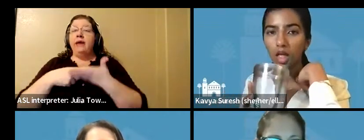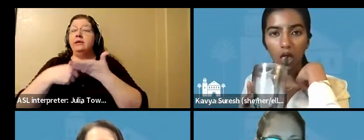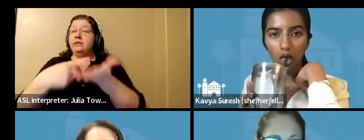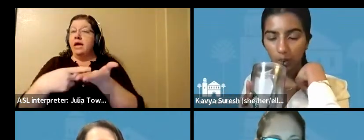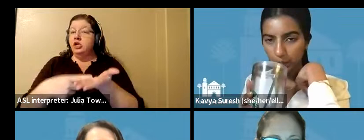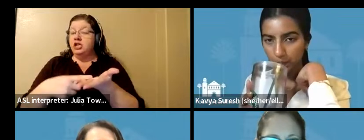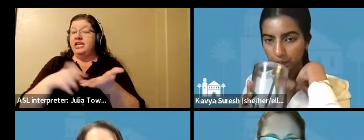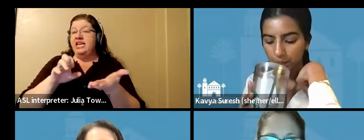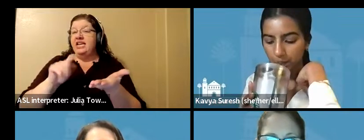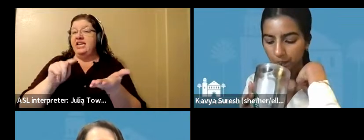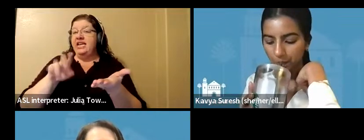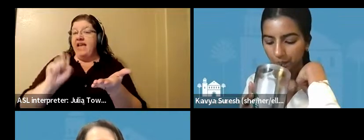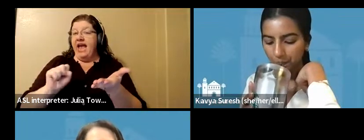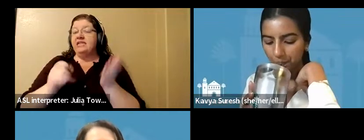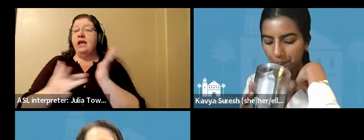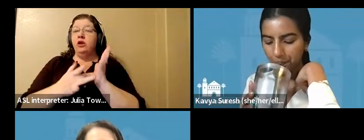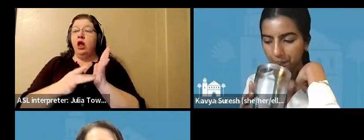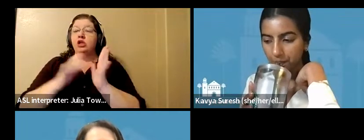ETS technology update.